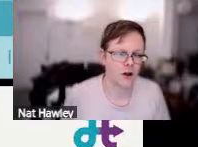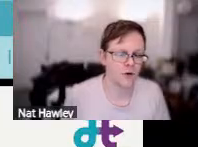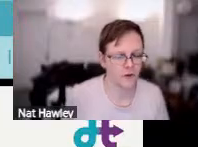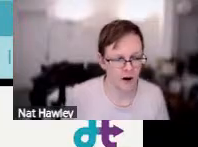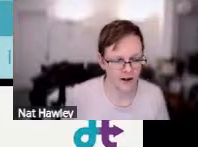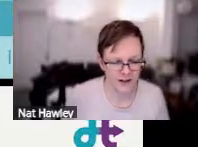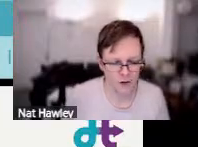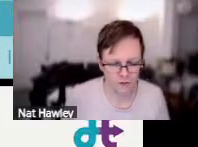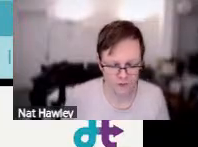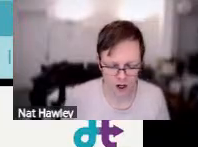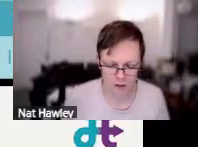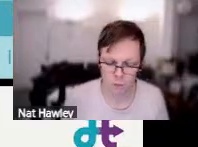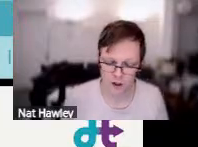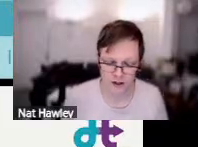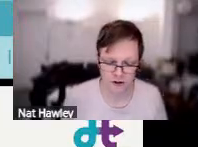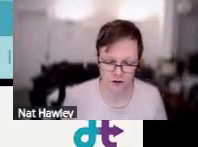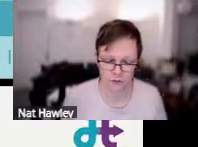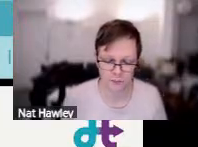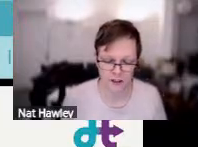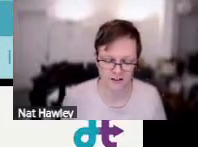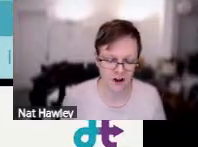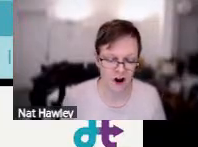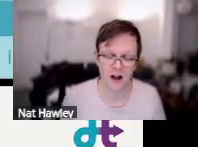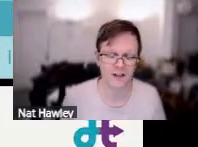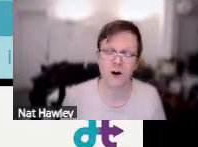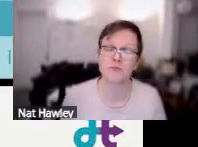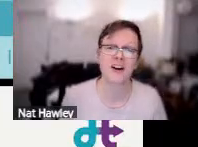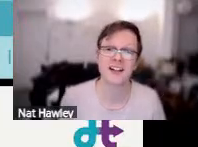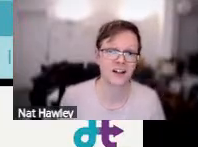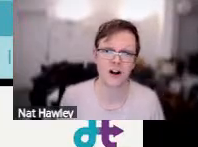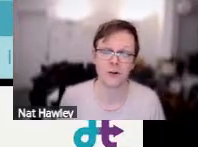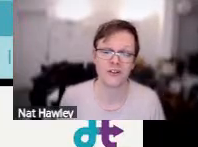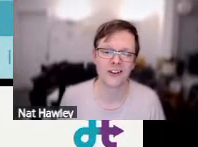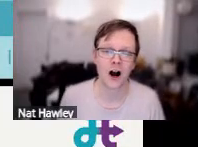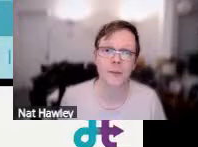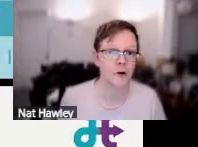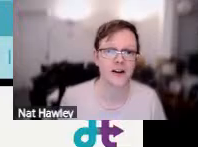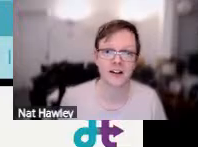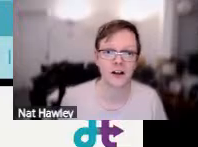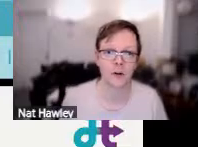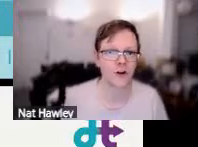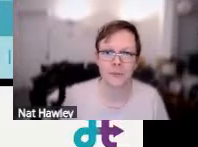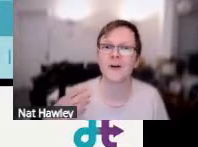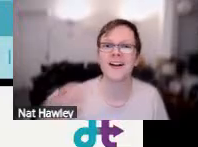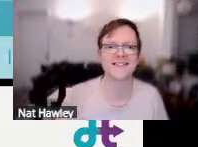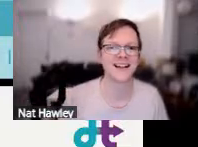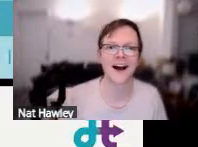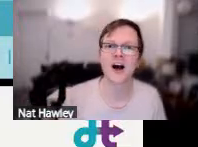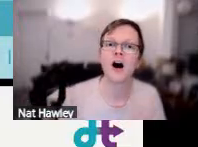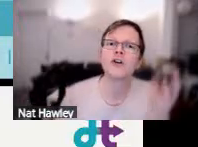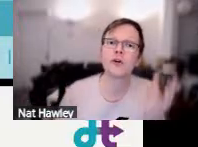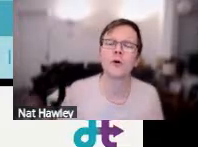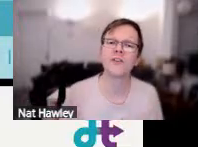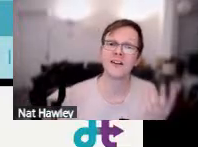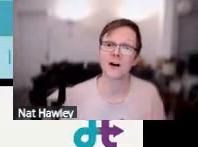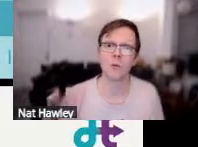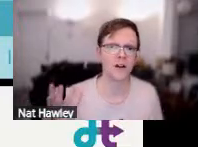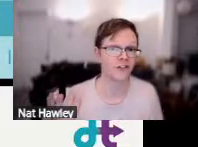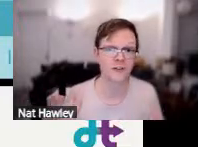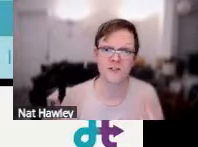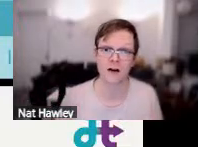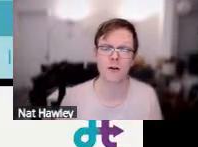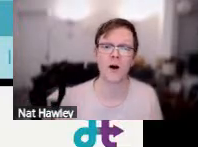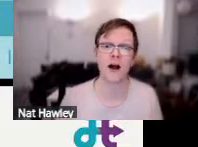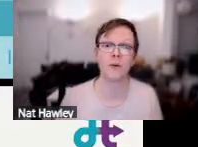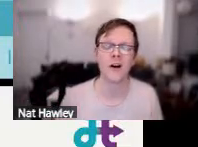I know for myself what I do, because if I'm writing notes, I'm not listening. I can't do two things at